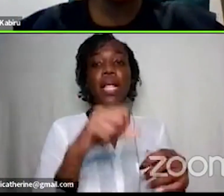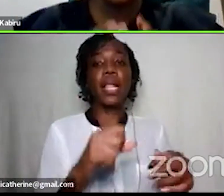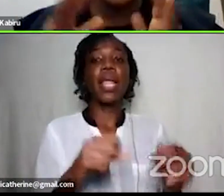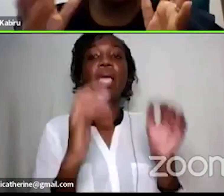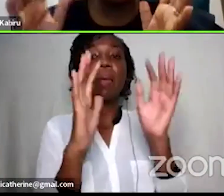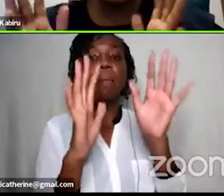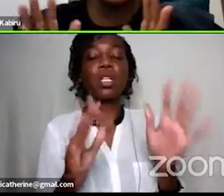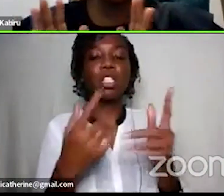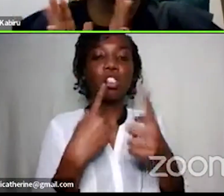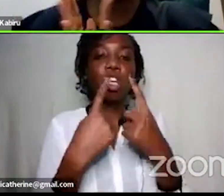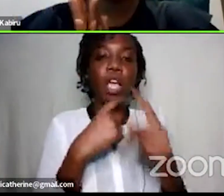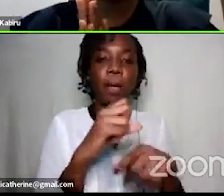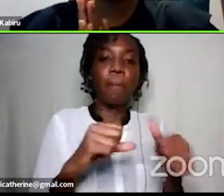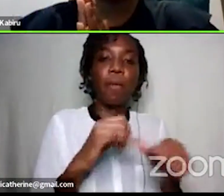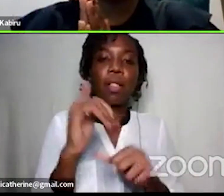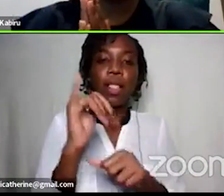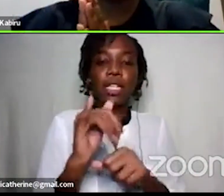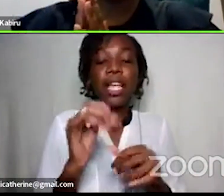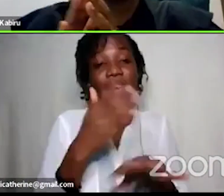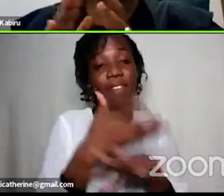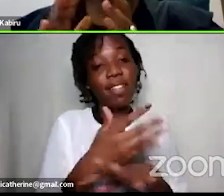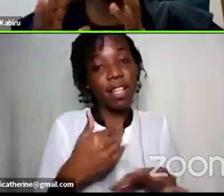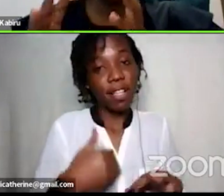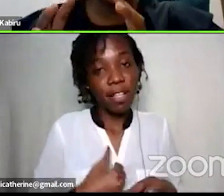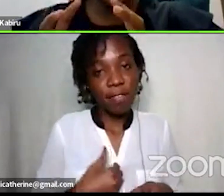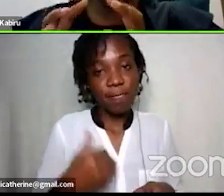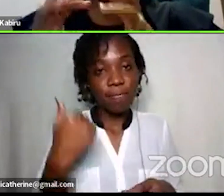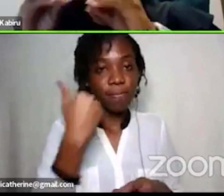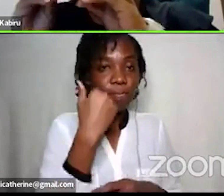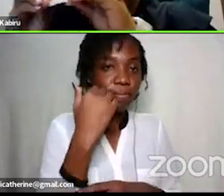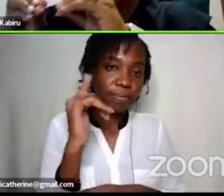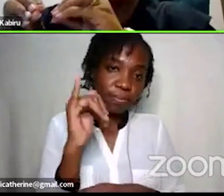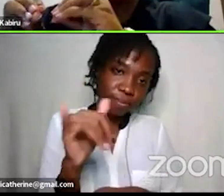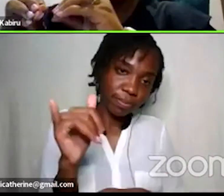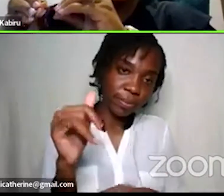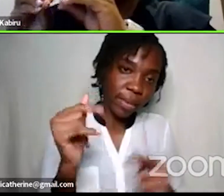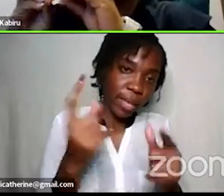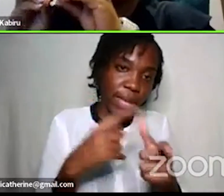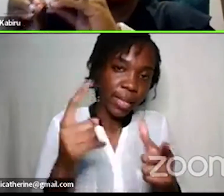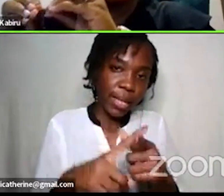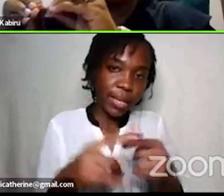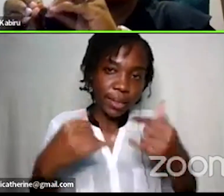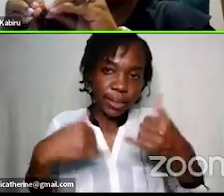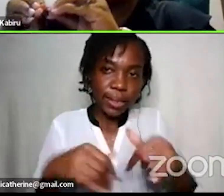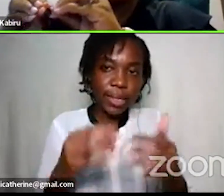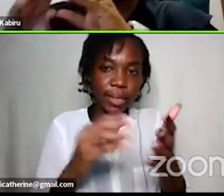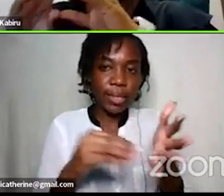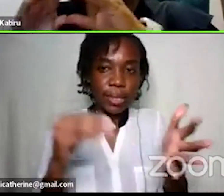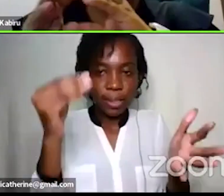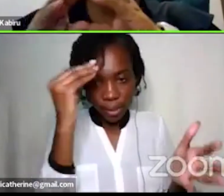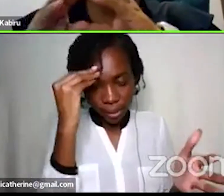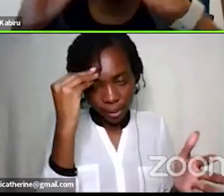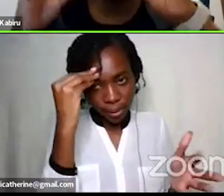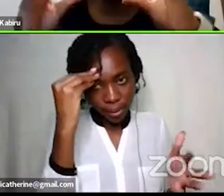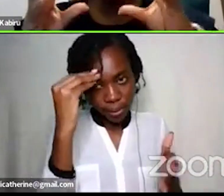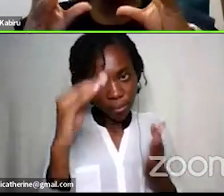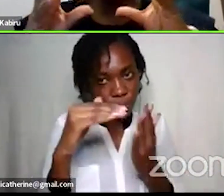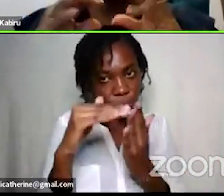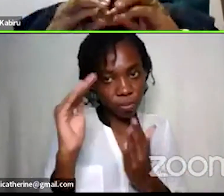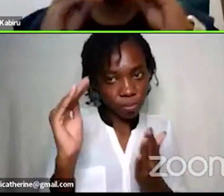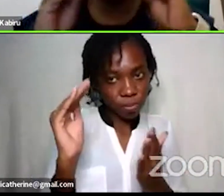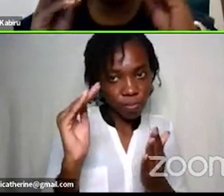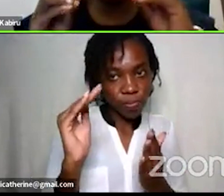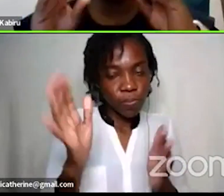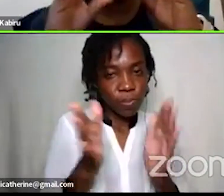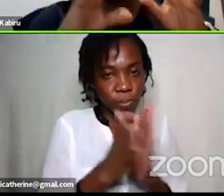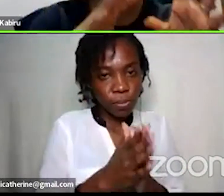So once you have the diagnosis, try and learn as much as you can from your therapist and disclose